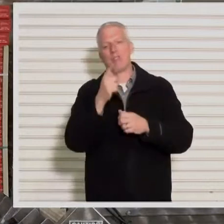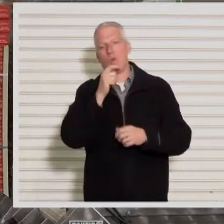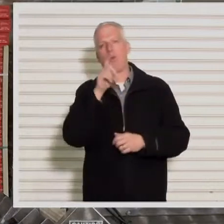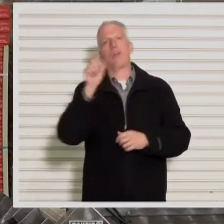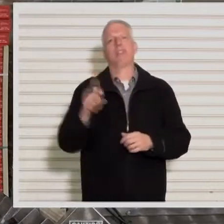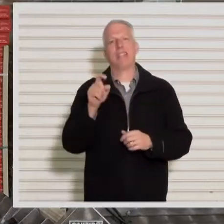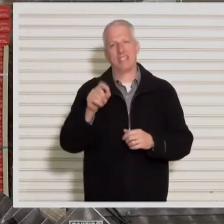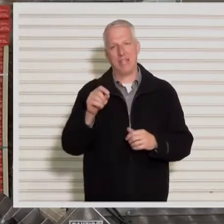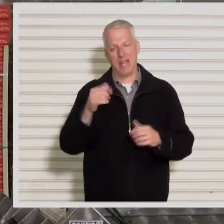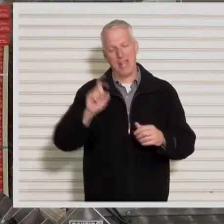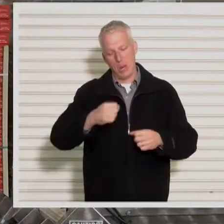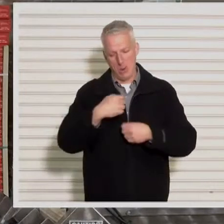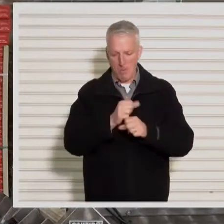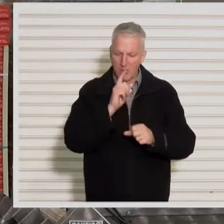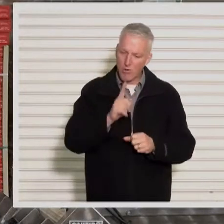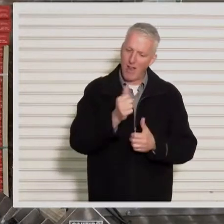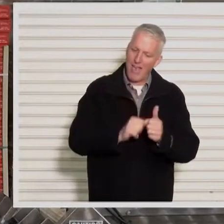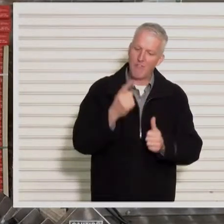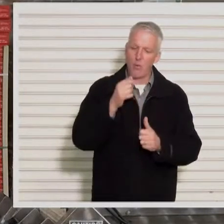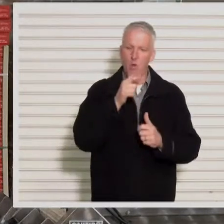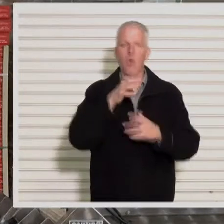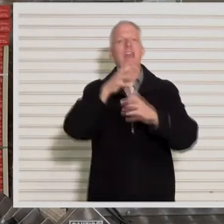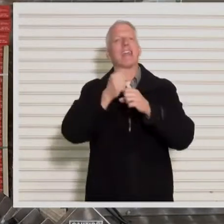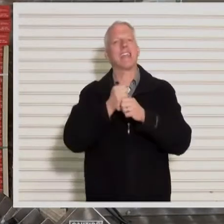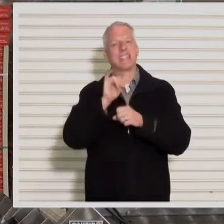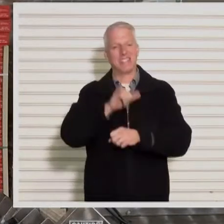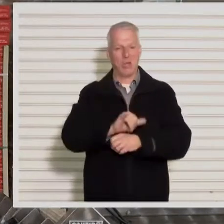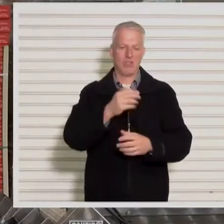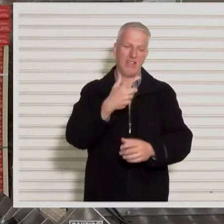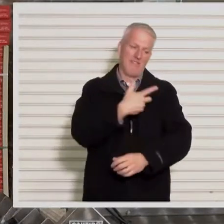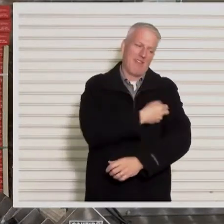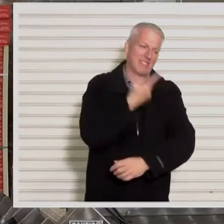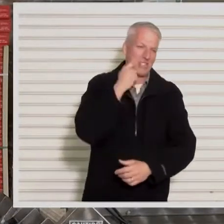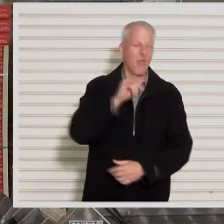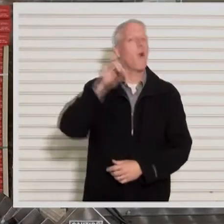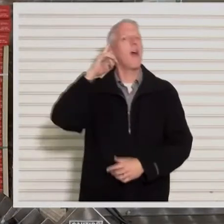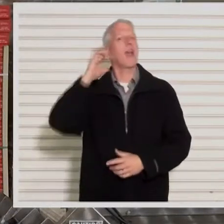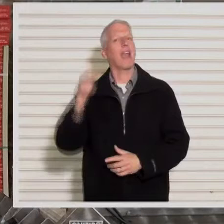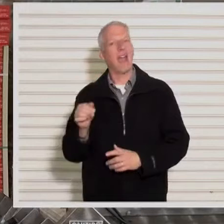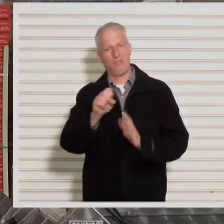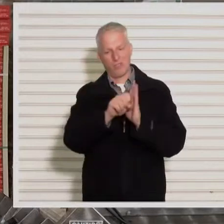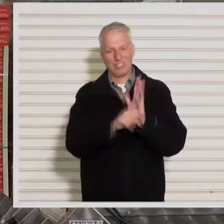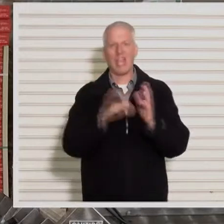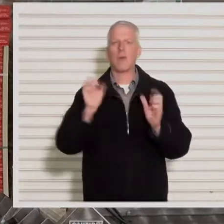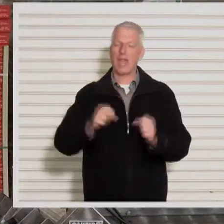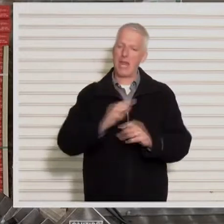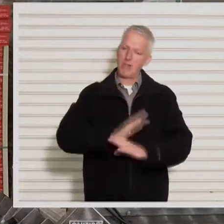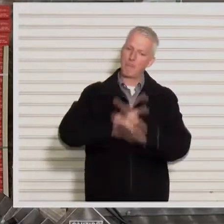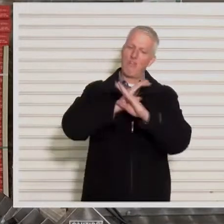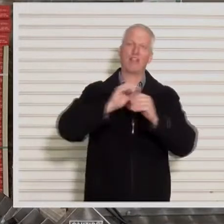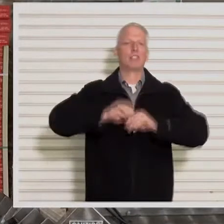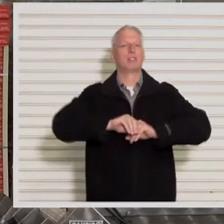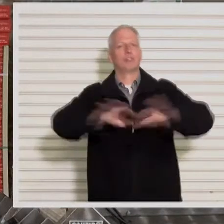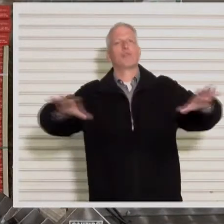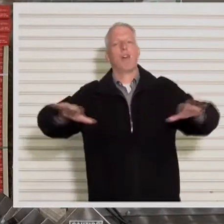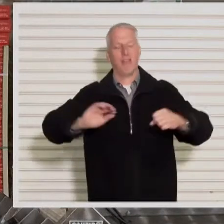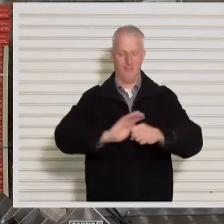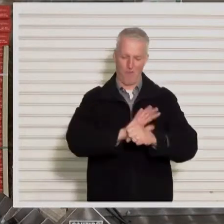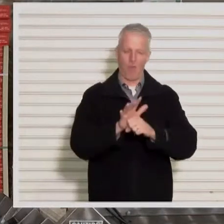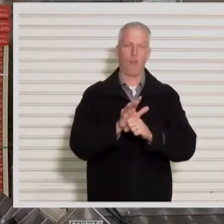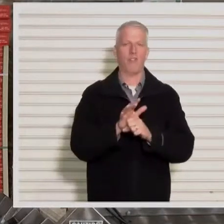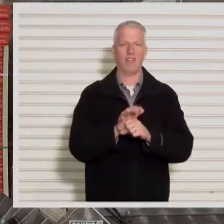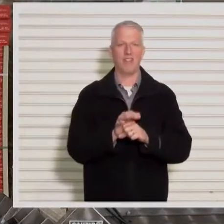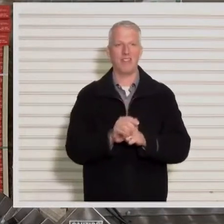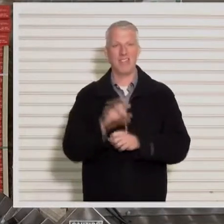the vaccines that come to California so that we can curtail the spread of COVID-19. Let me give you an example. In Imperial County,